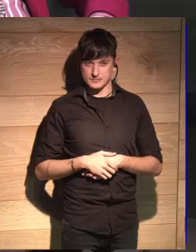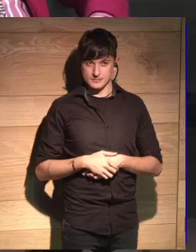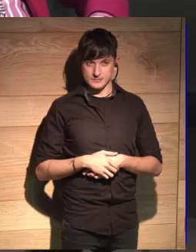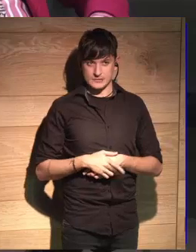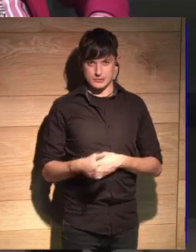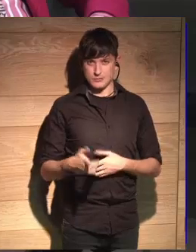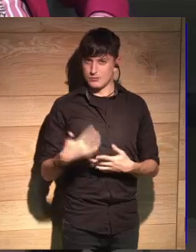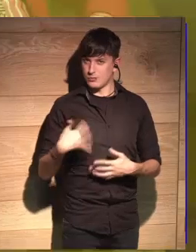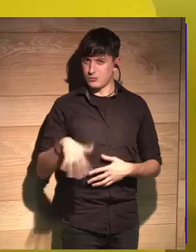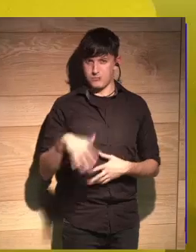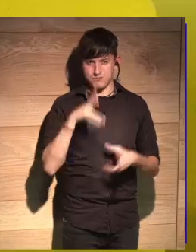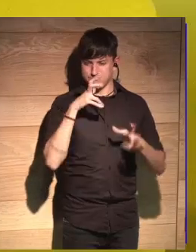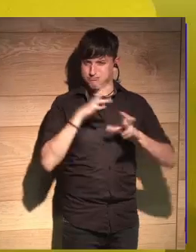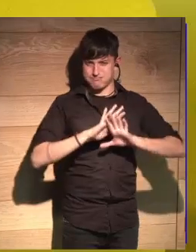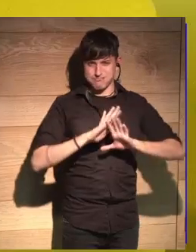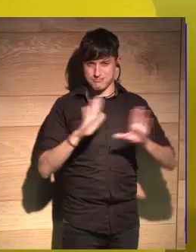Talking about,